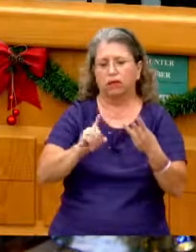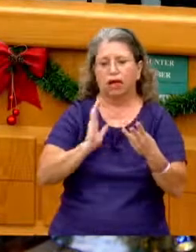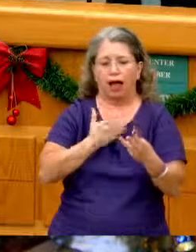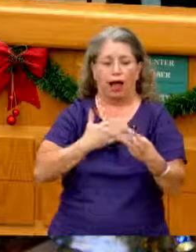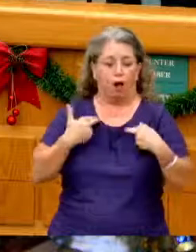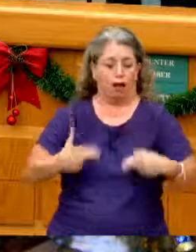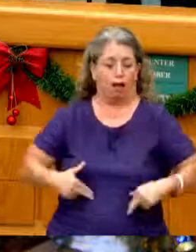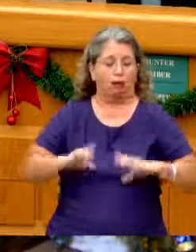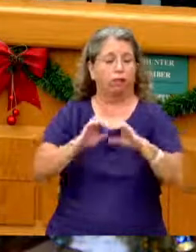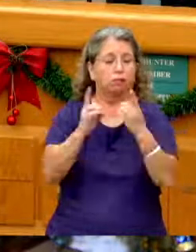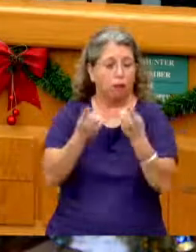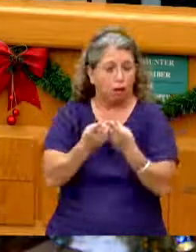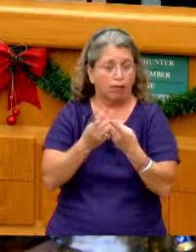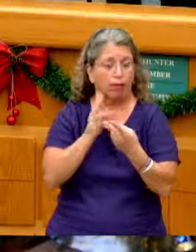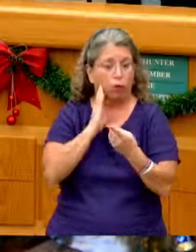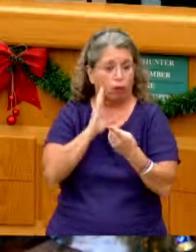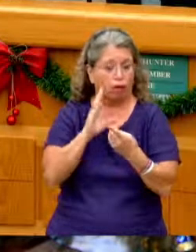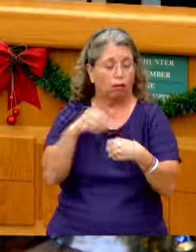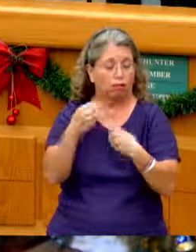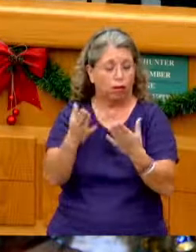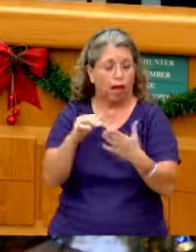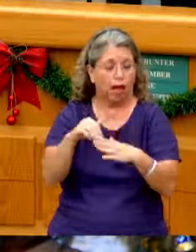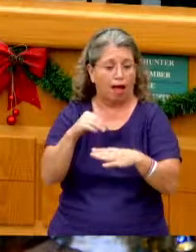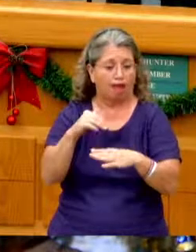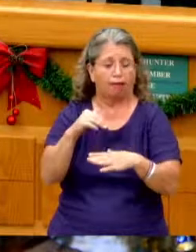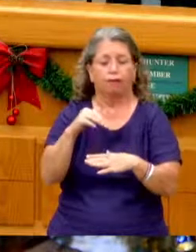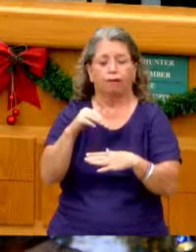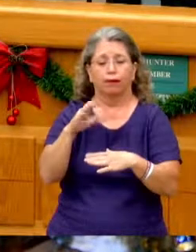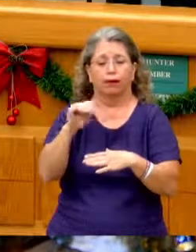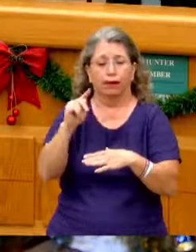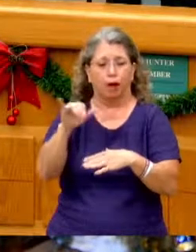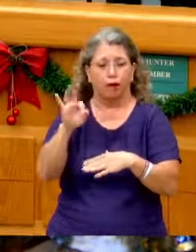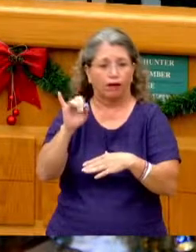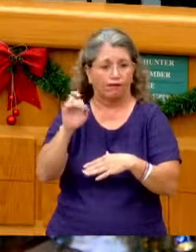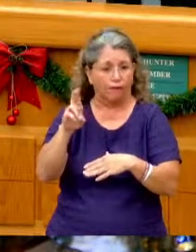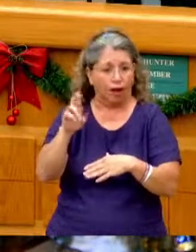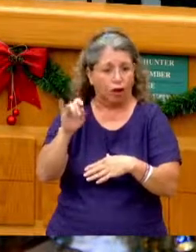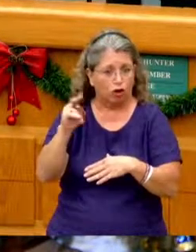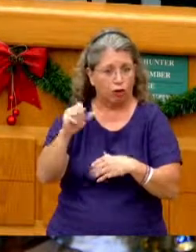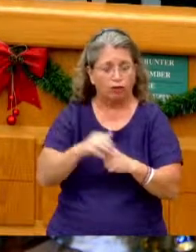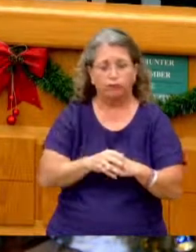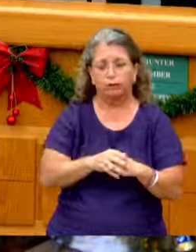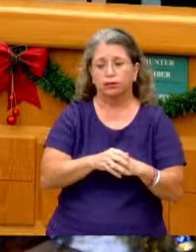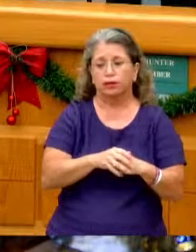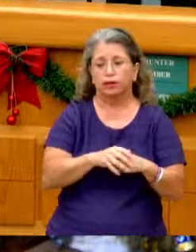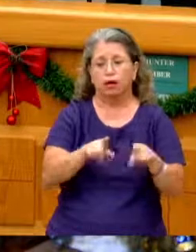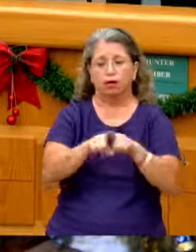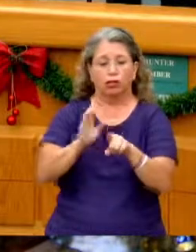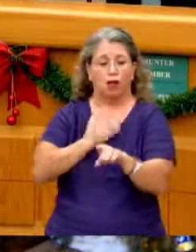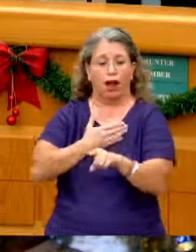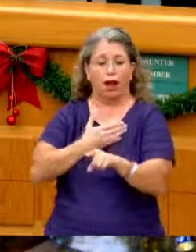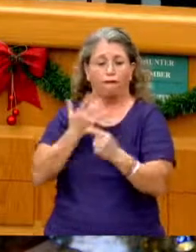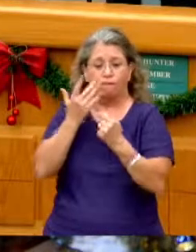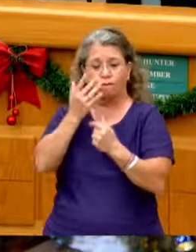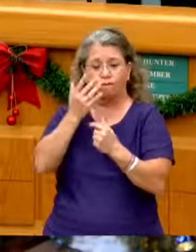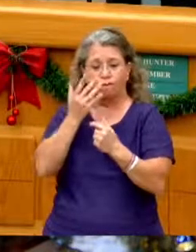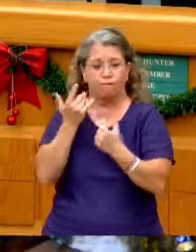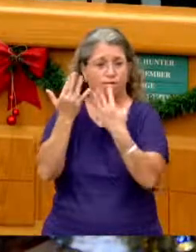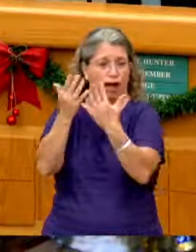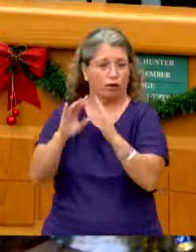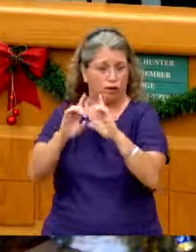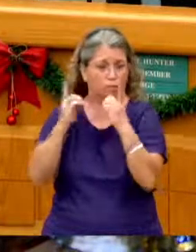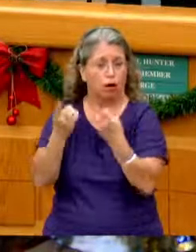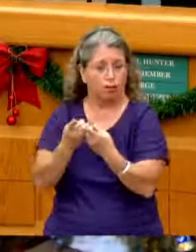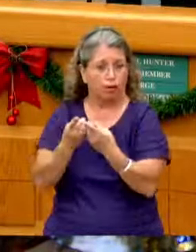vaccine, all the way to our Corpus Christi Fire Department. This is an amazing effort, and I could not be more proud